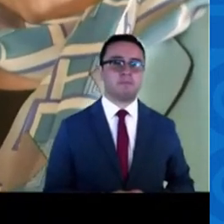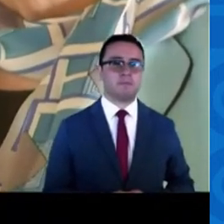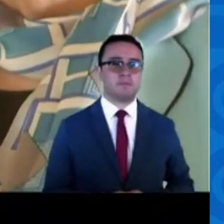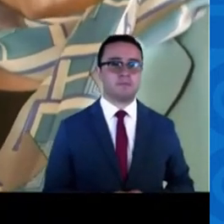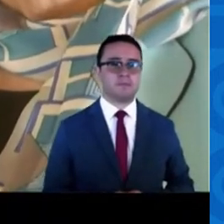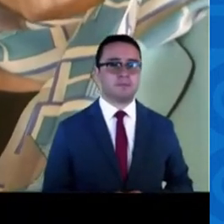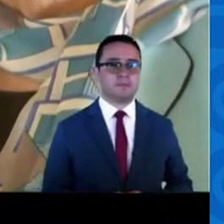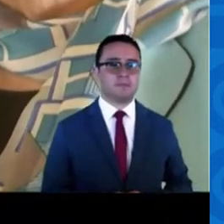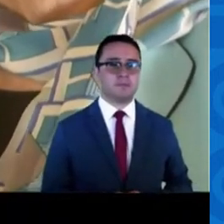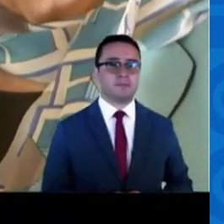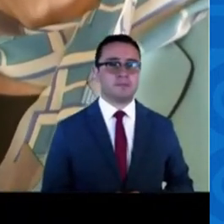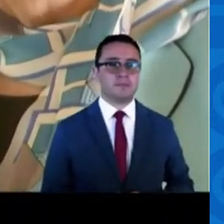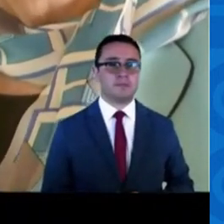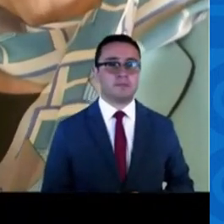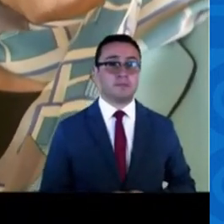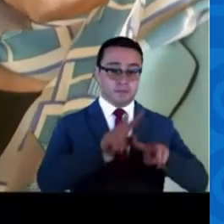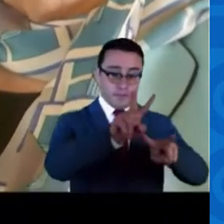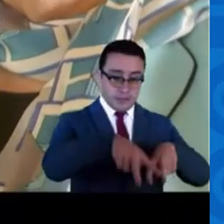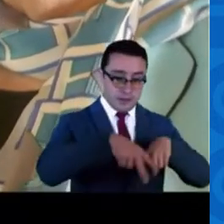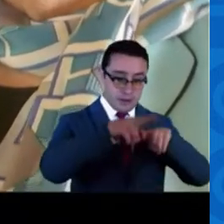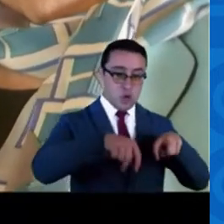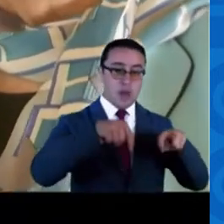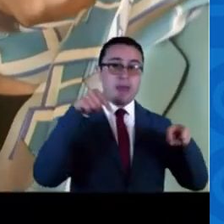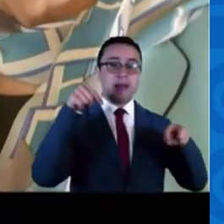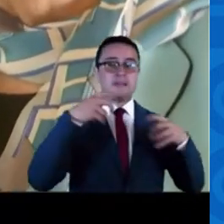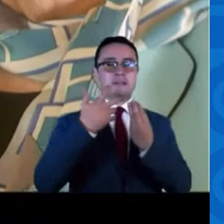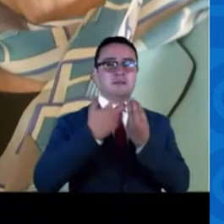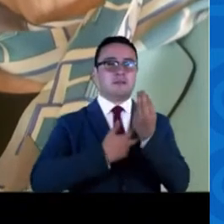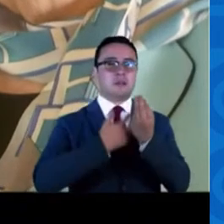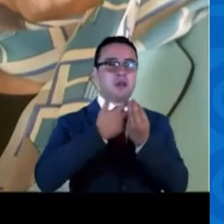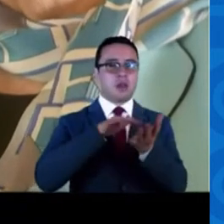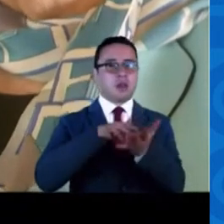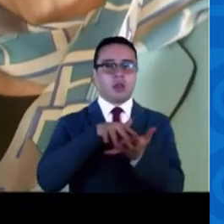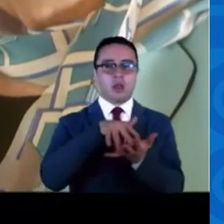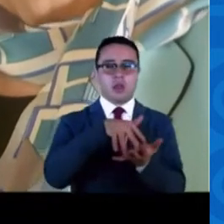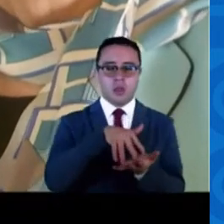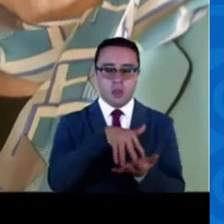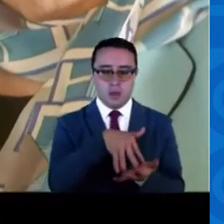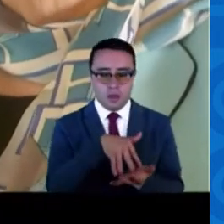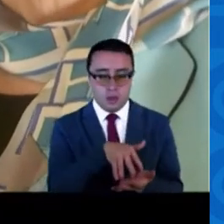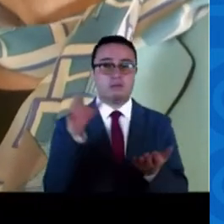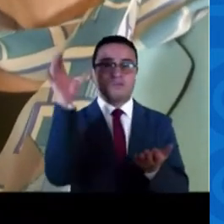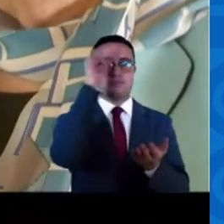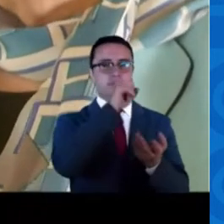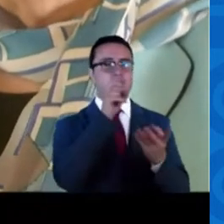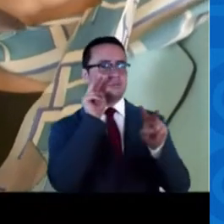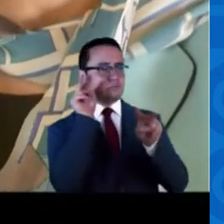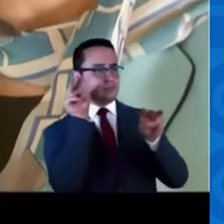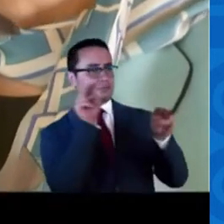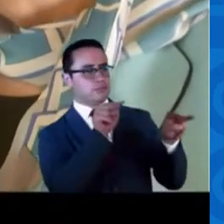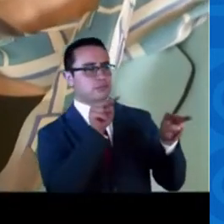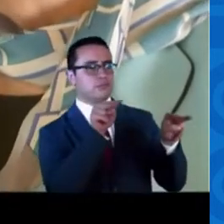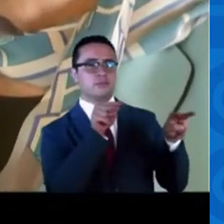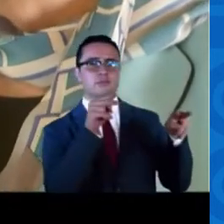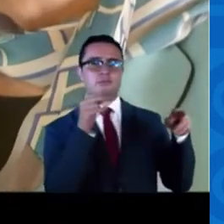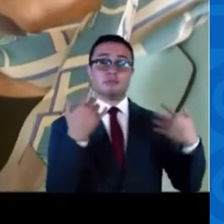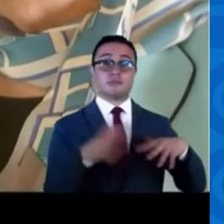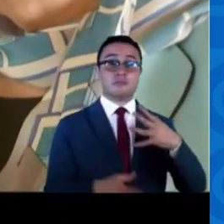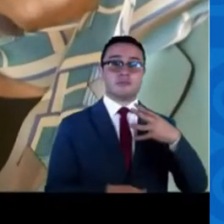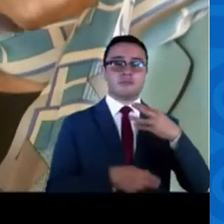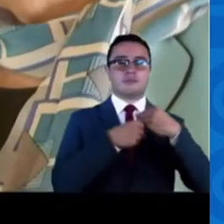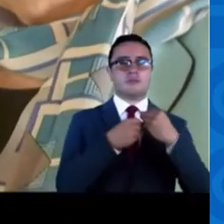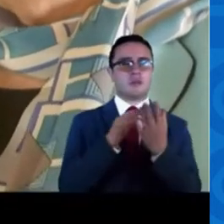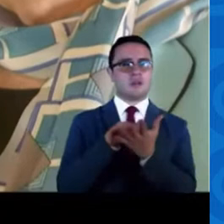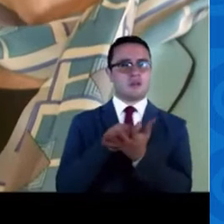in every aspect. Agriculture is undoubtedly the most vulnerable sector. This is where we have seen